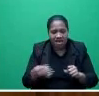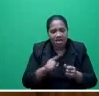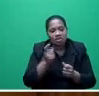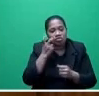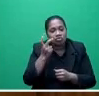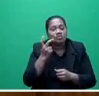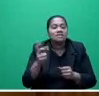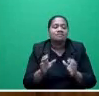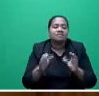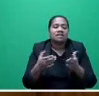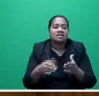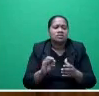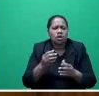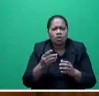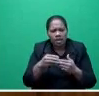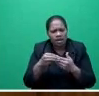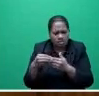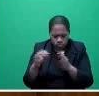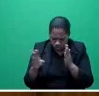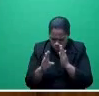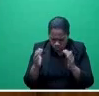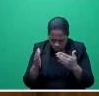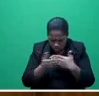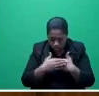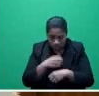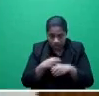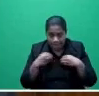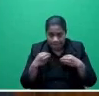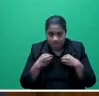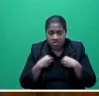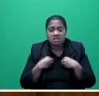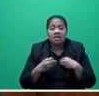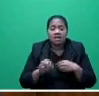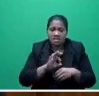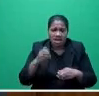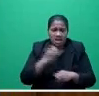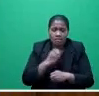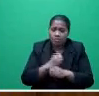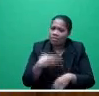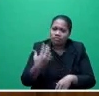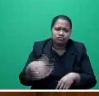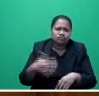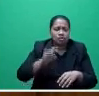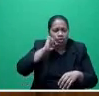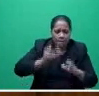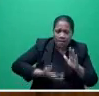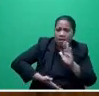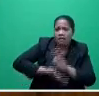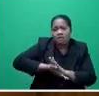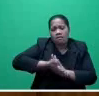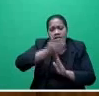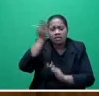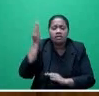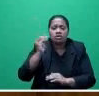thus leading to closure of business and unemployment would have reached the sky. How would have that